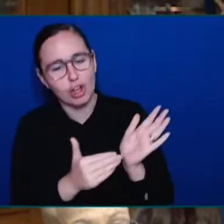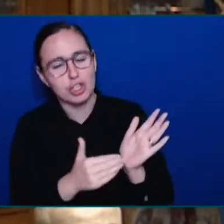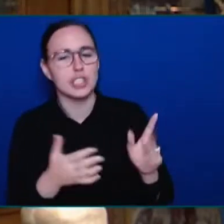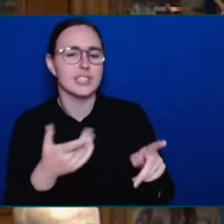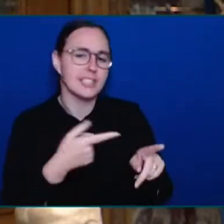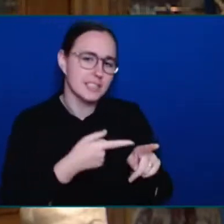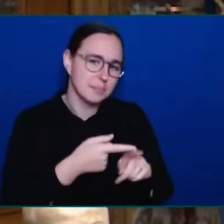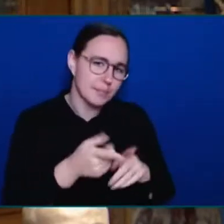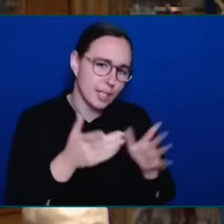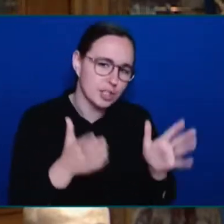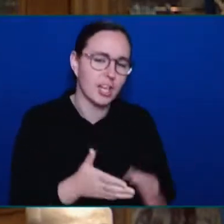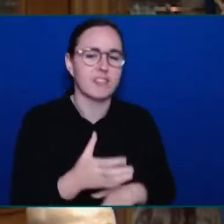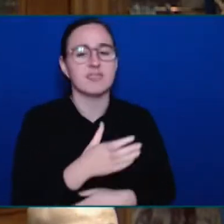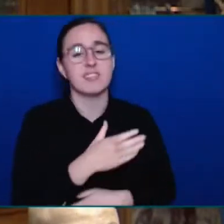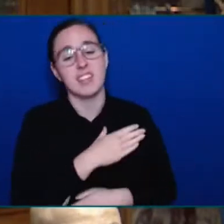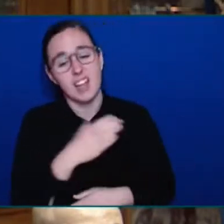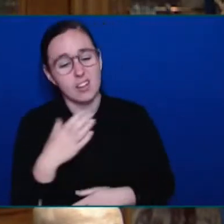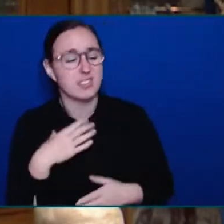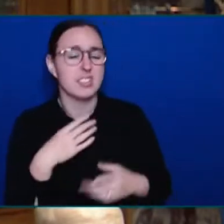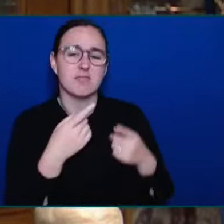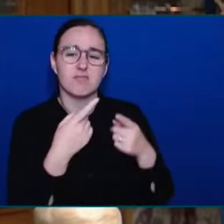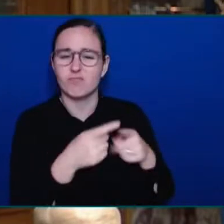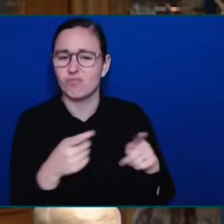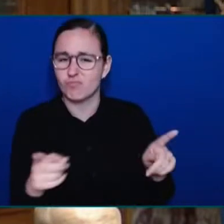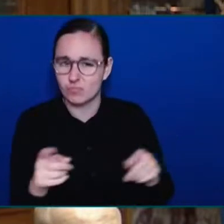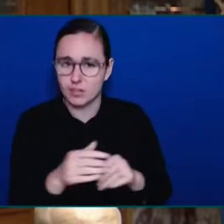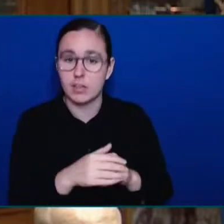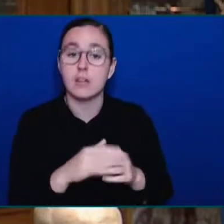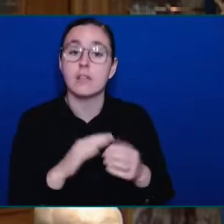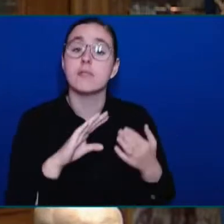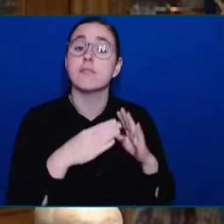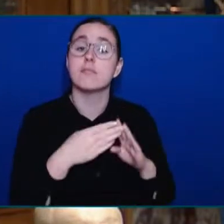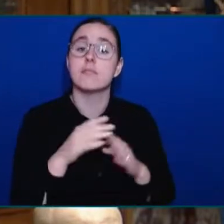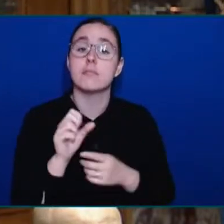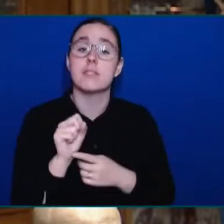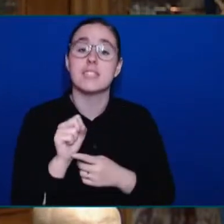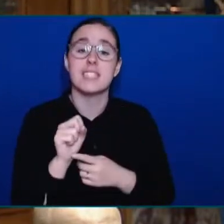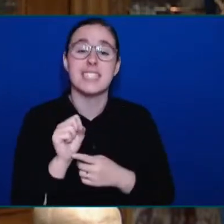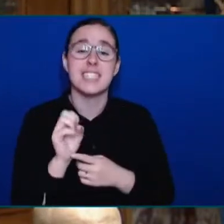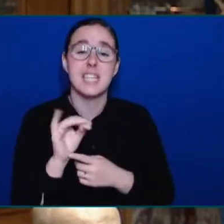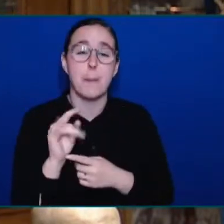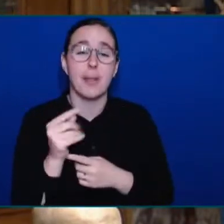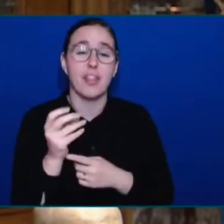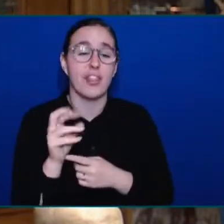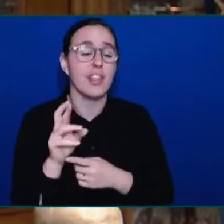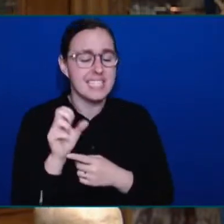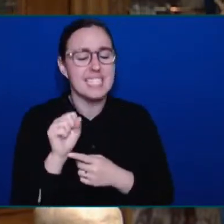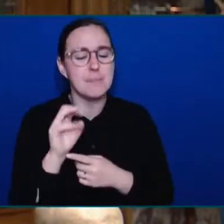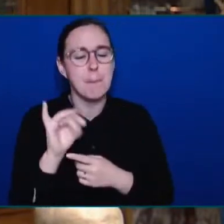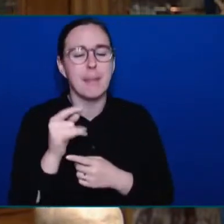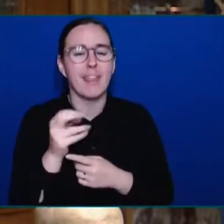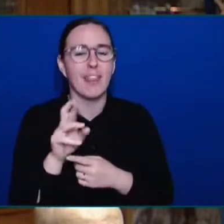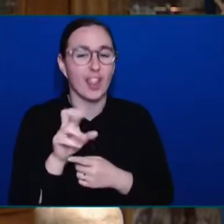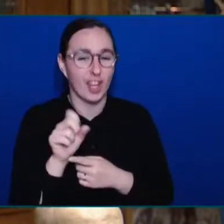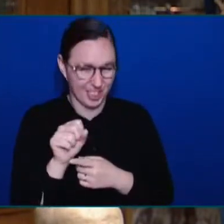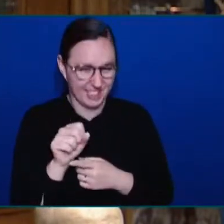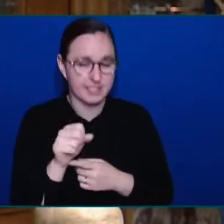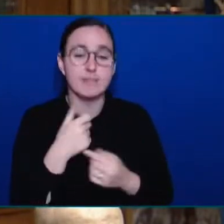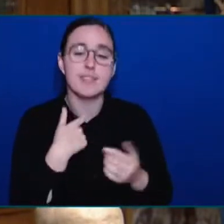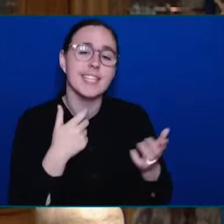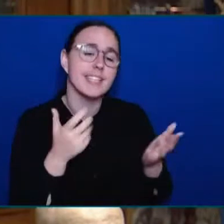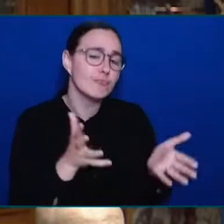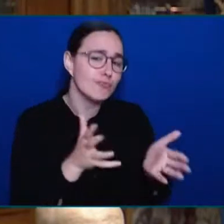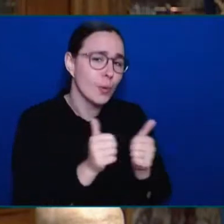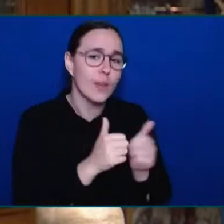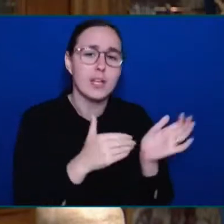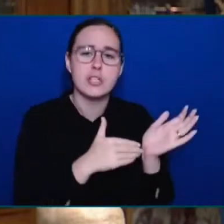how doctors are scrambling to do the job of 5 people. Every year they face budget cut after budget cut. Even the cream in their coffee